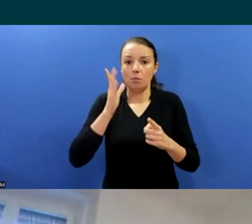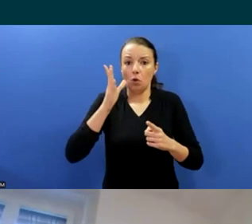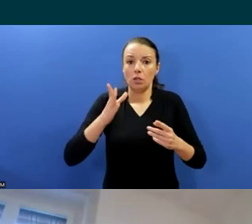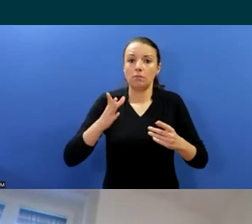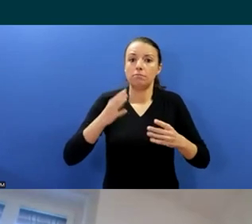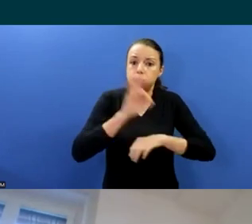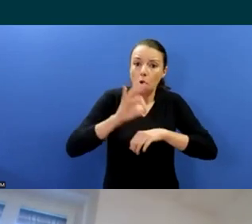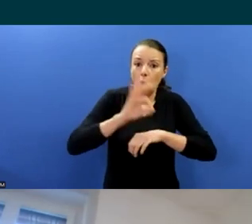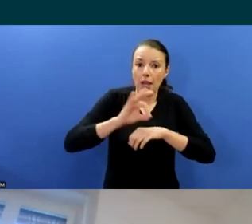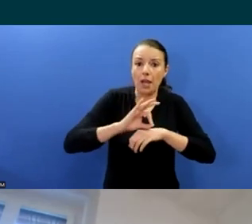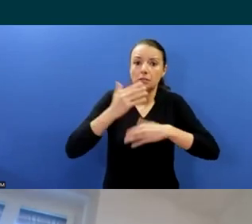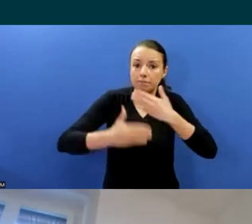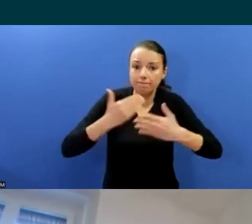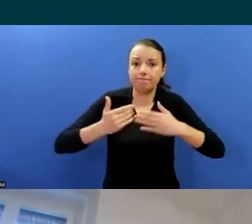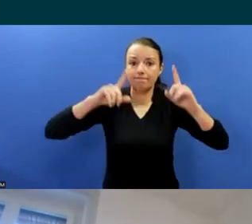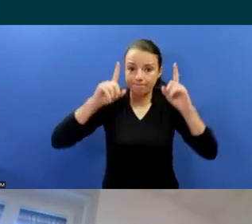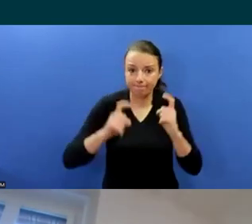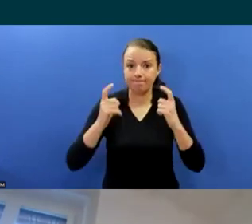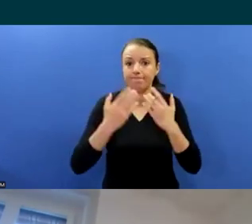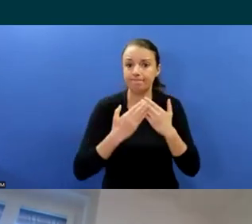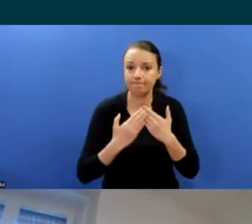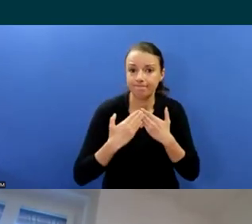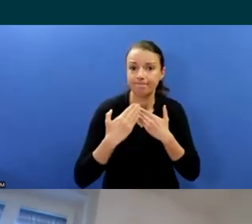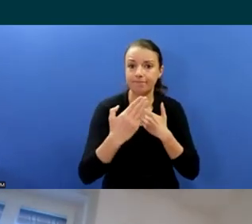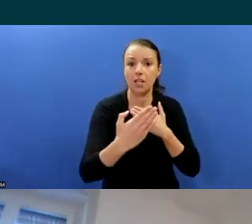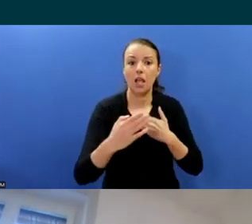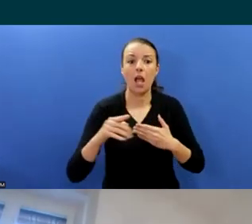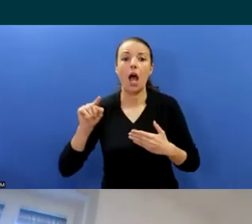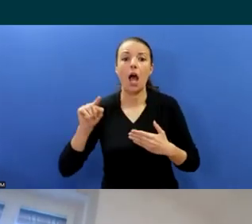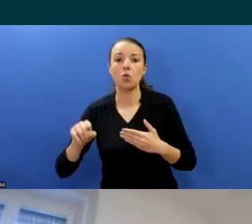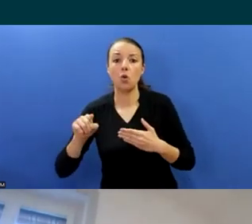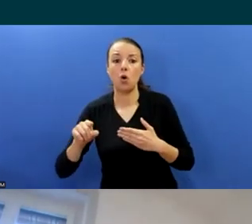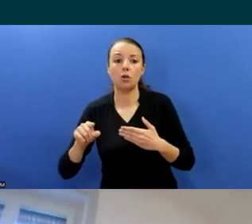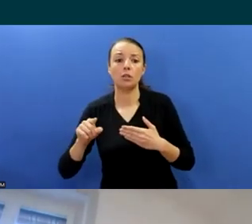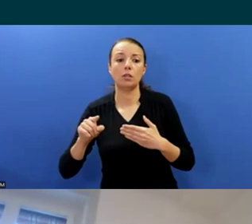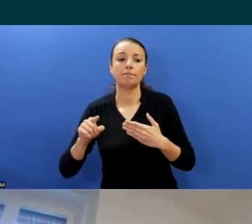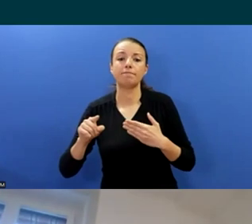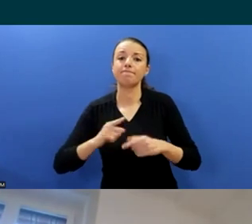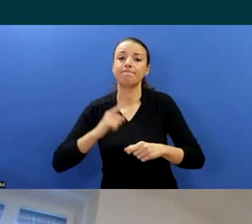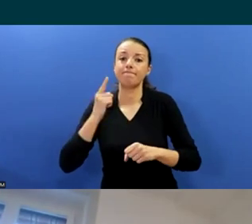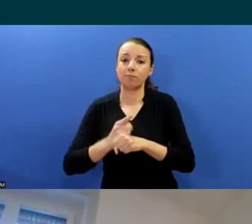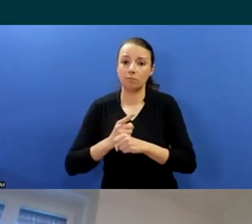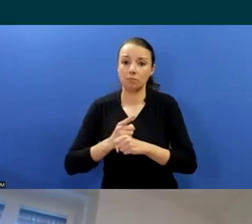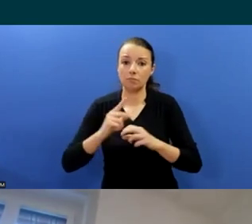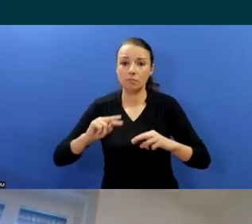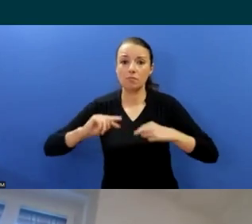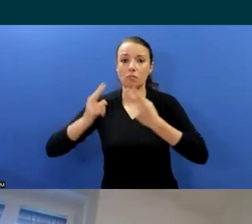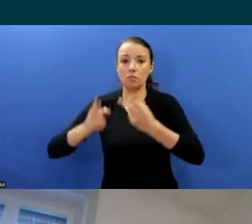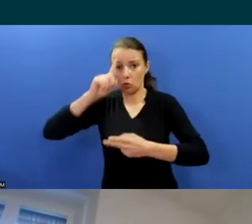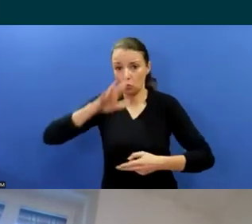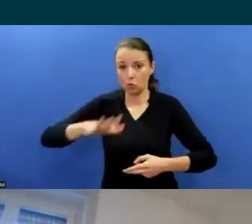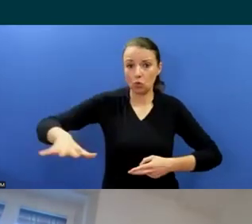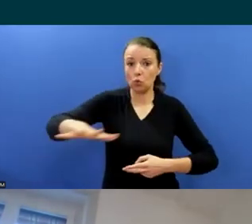transfer of decision-making power from the administration to the population. So they brought their ideas, we concretized